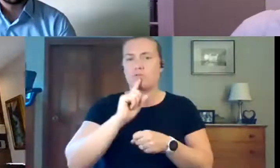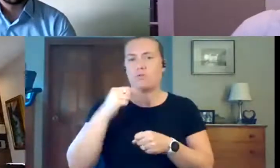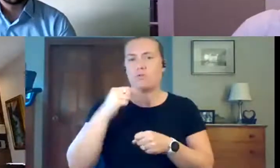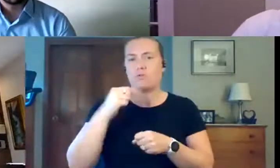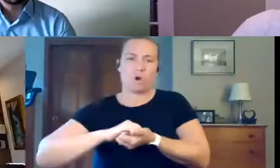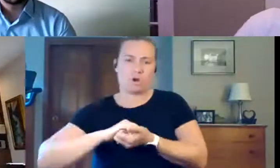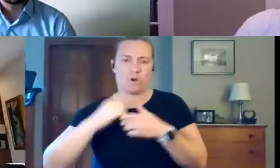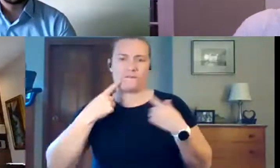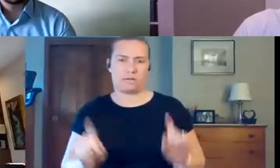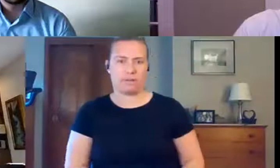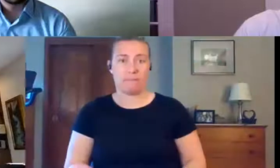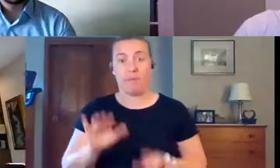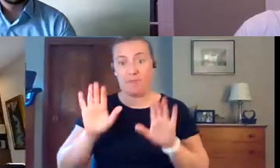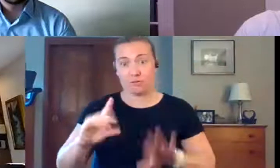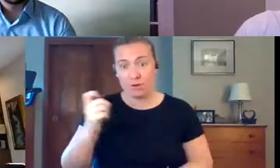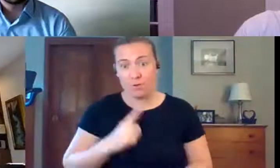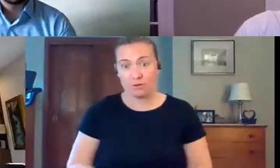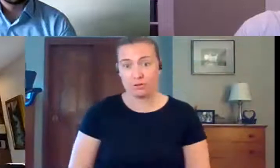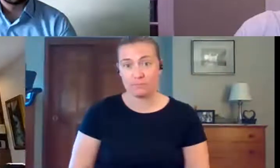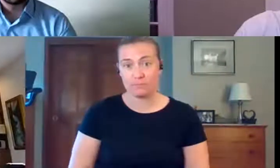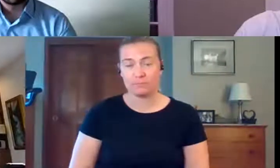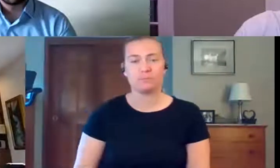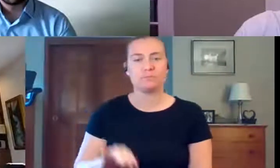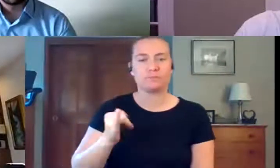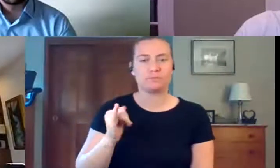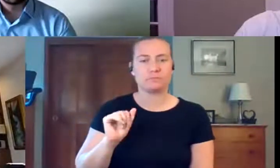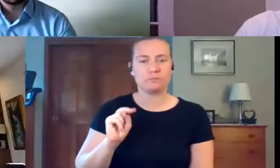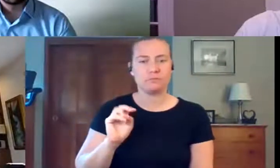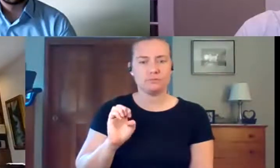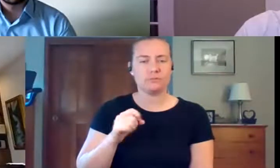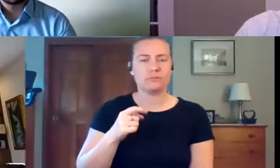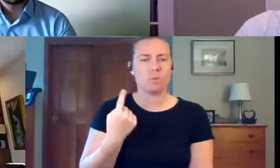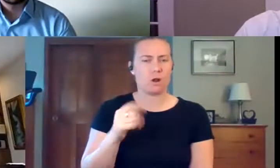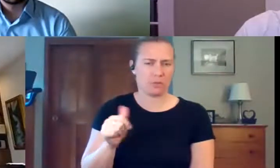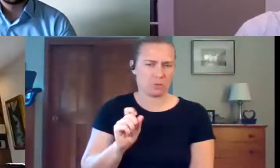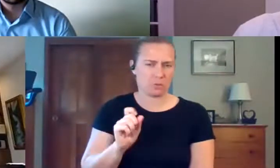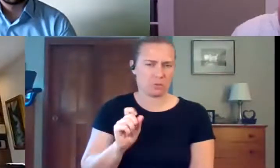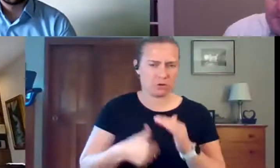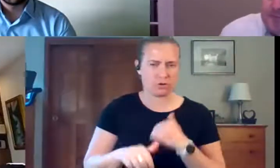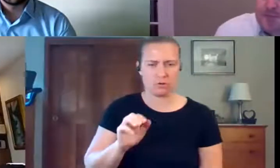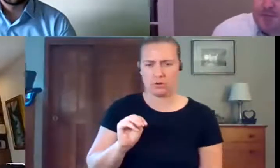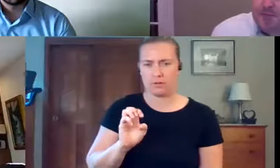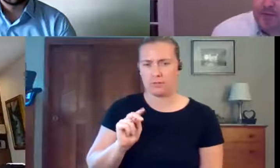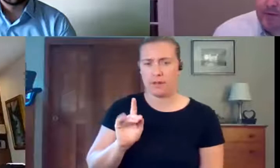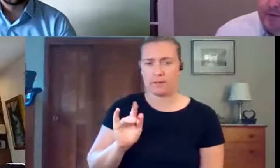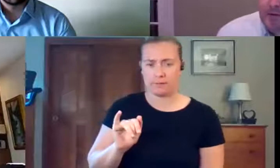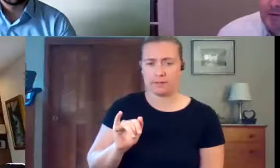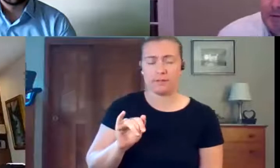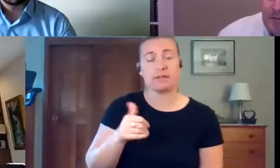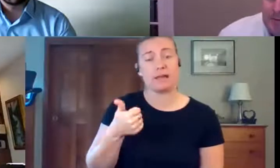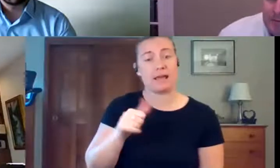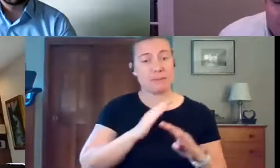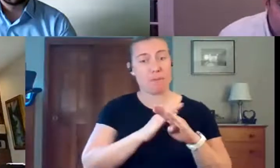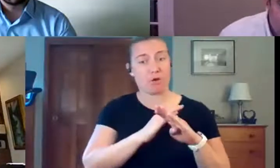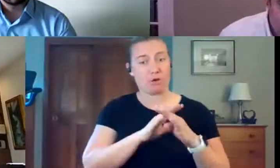Great question, Jane. And that was a question in Menti as well. Were there barriers in connecting to the